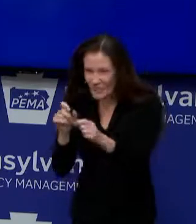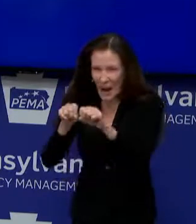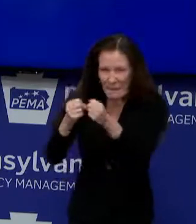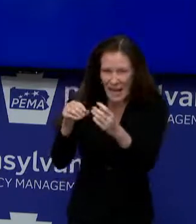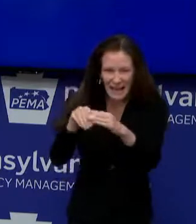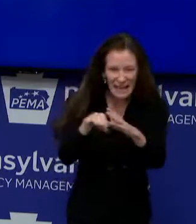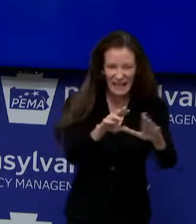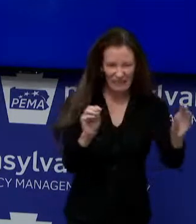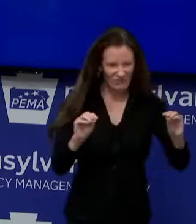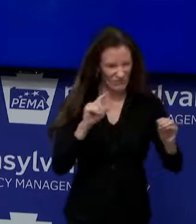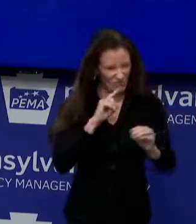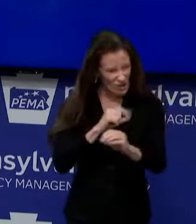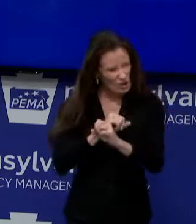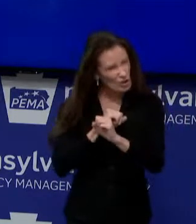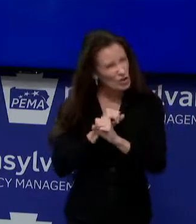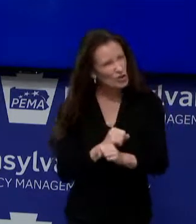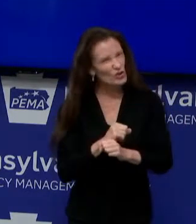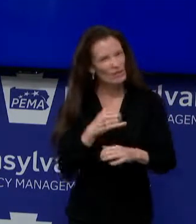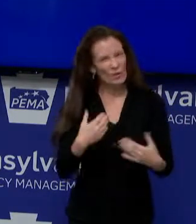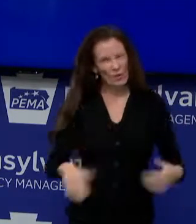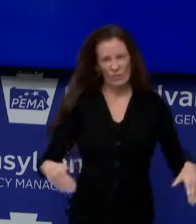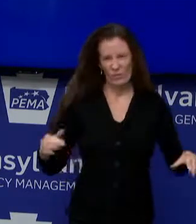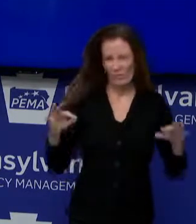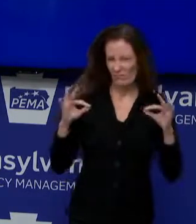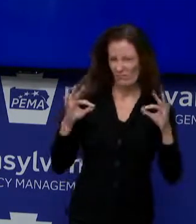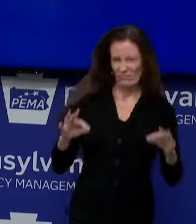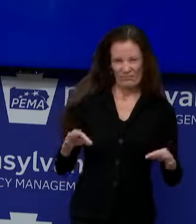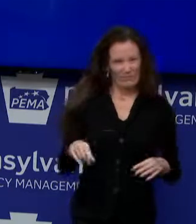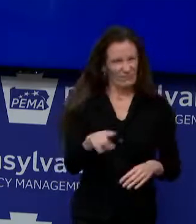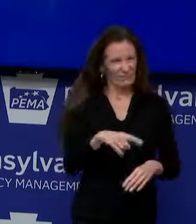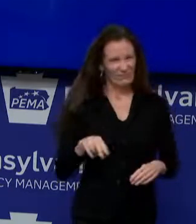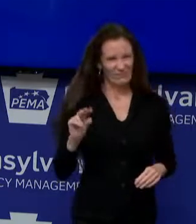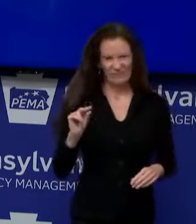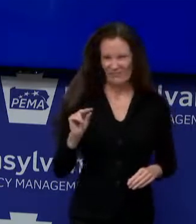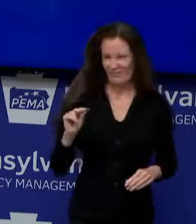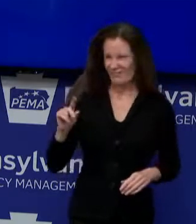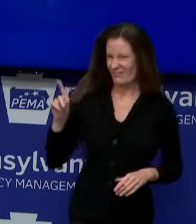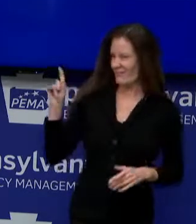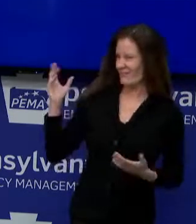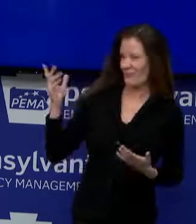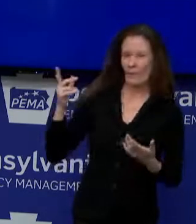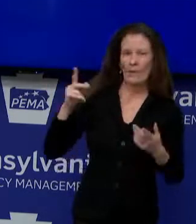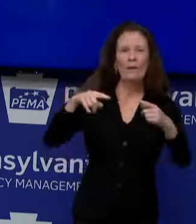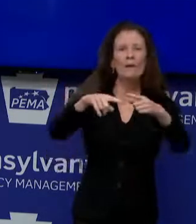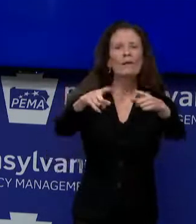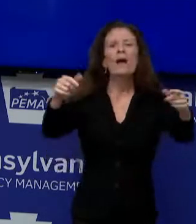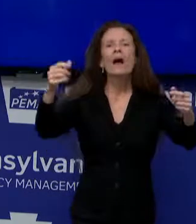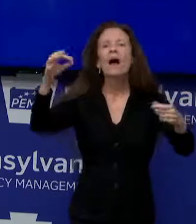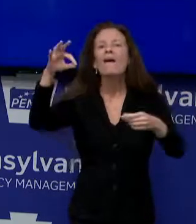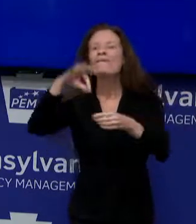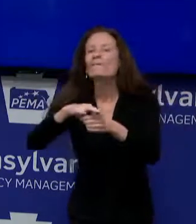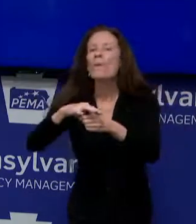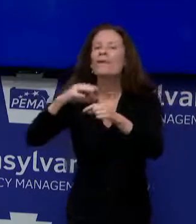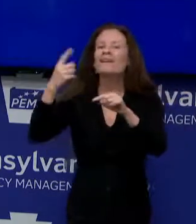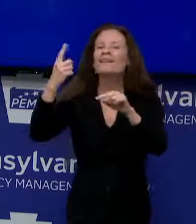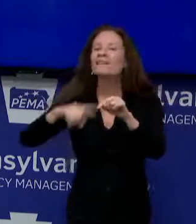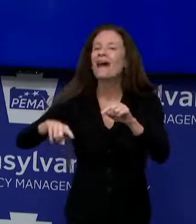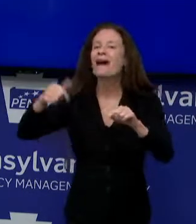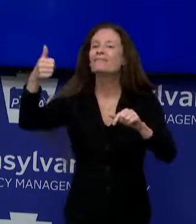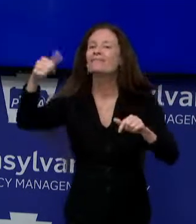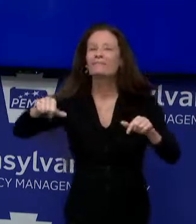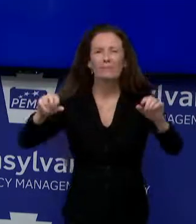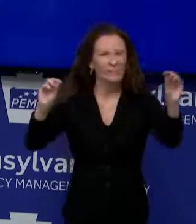no voter is wrongly disenfranchised and every single qualified vote is counted. That takes some